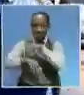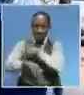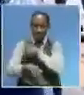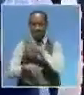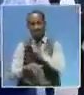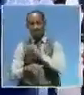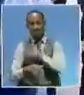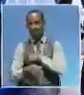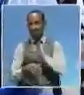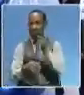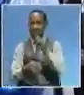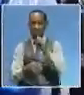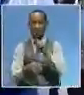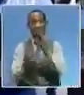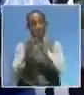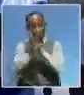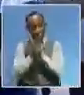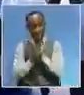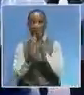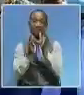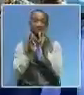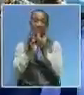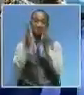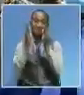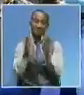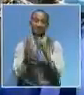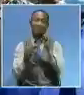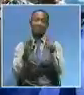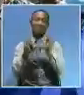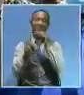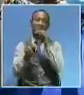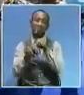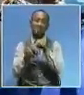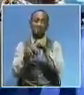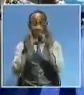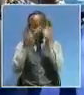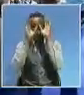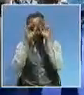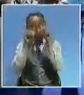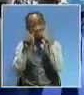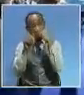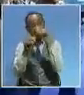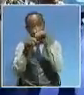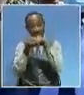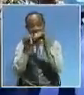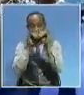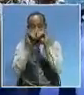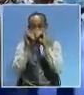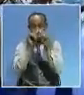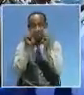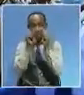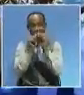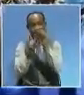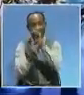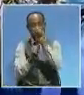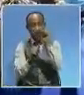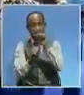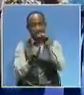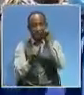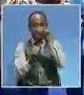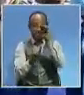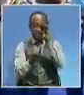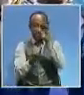Zambia because Zambia is a Christian nation. The president made the remarks in an interview with ZNBC News in Lusaka